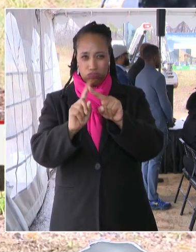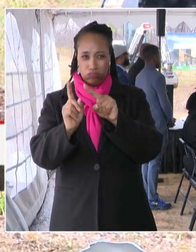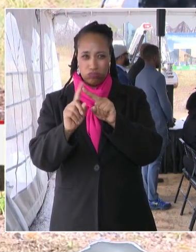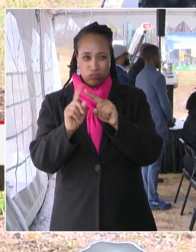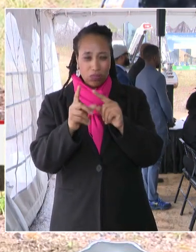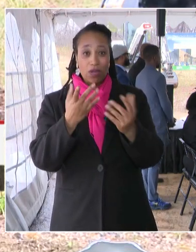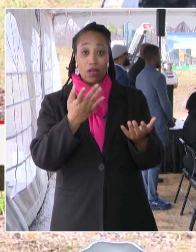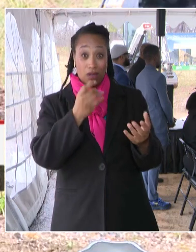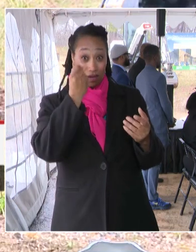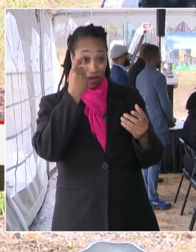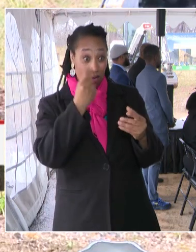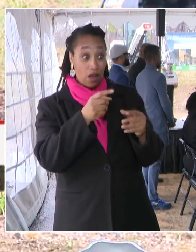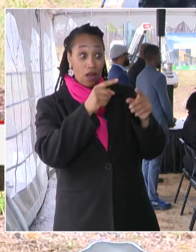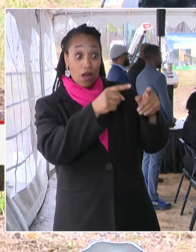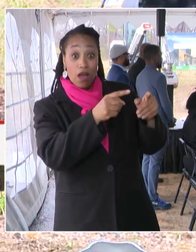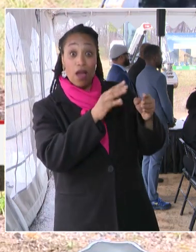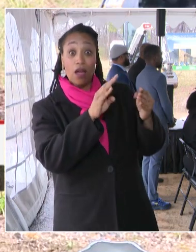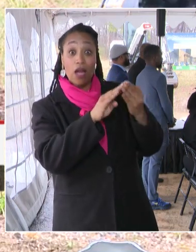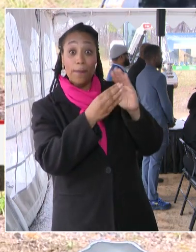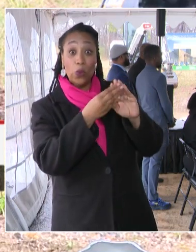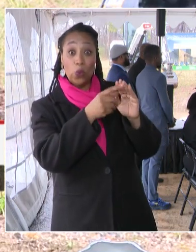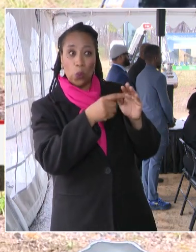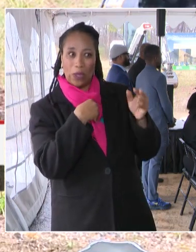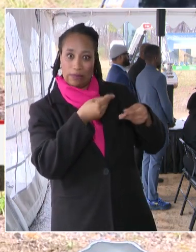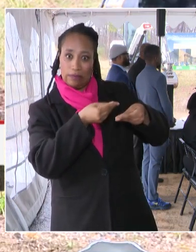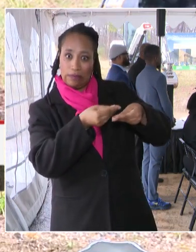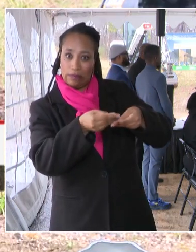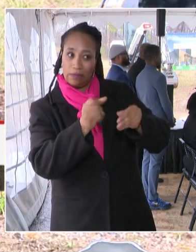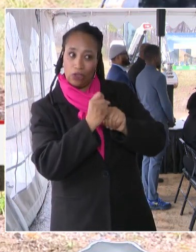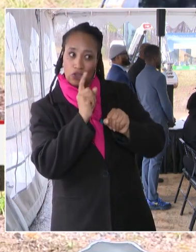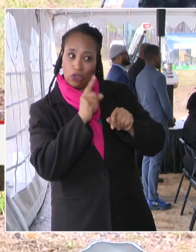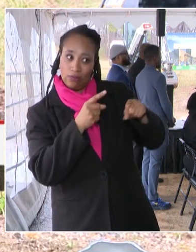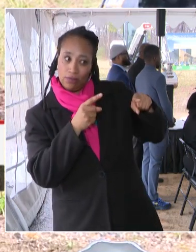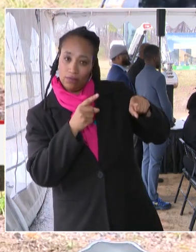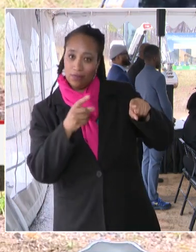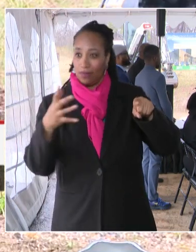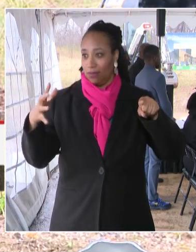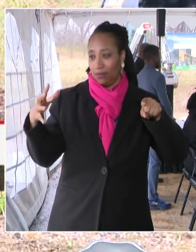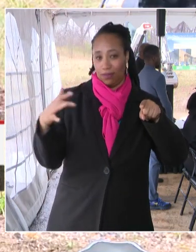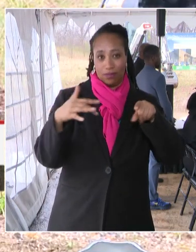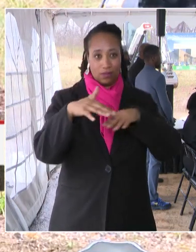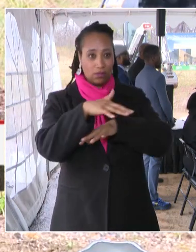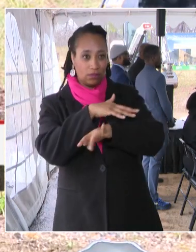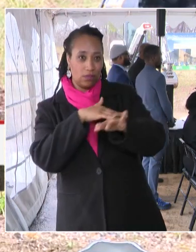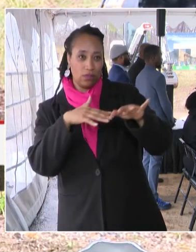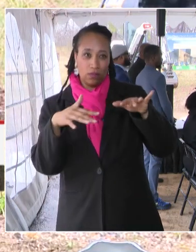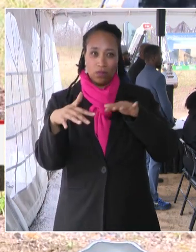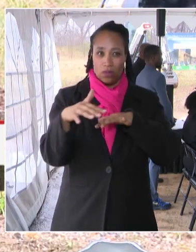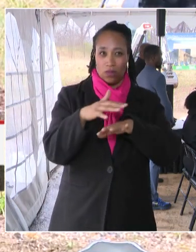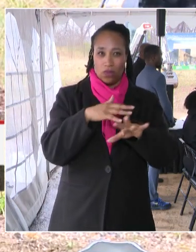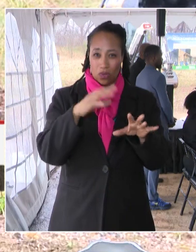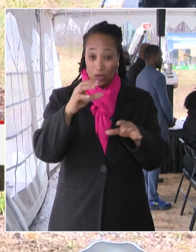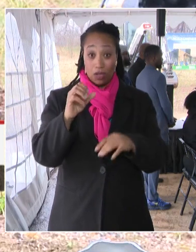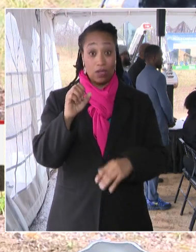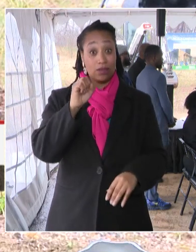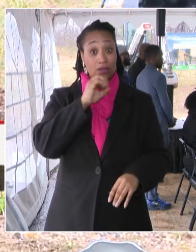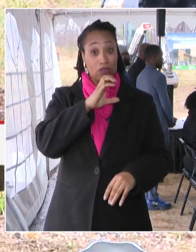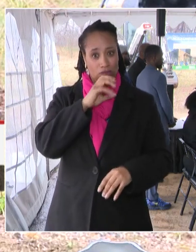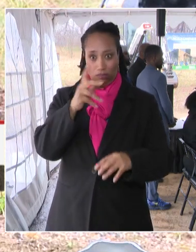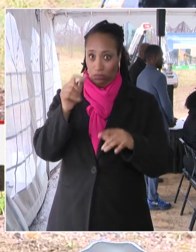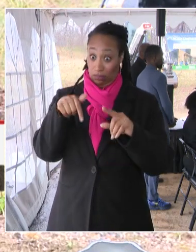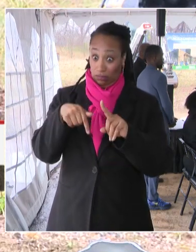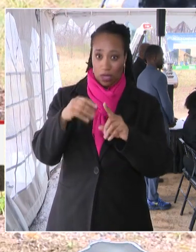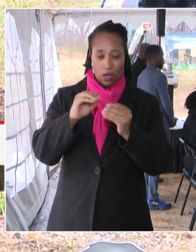our teenagers. We have the largest senior community. I see you, DACL Director, my DD,